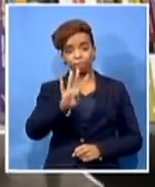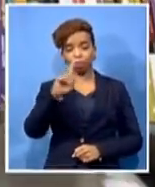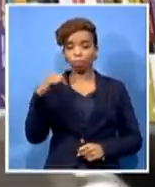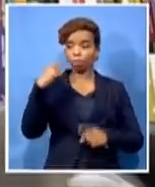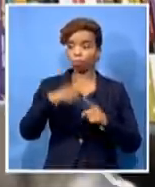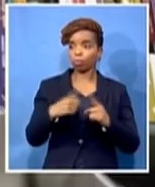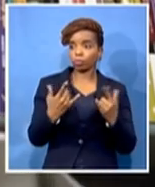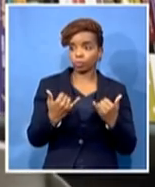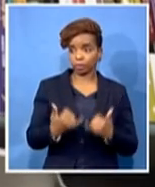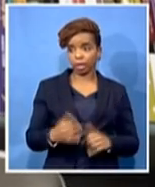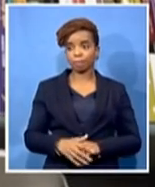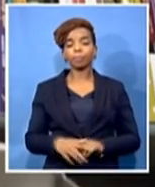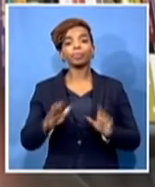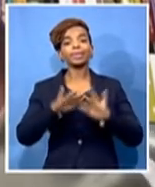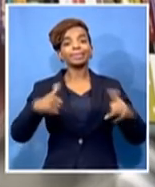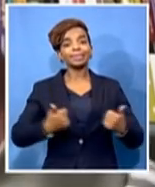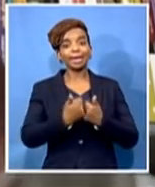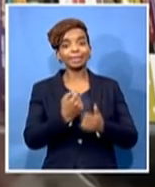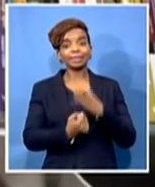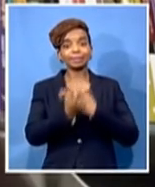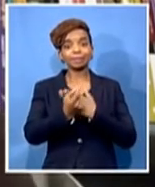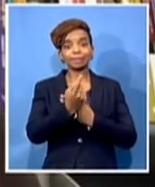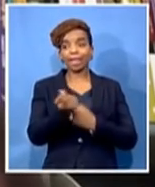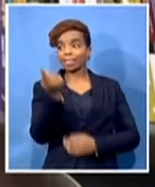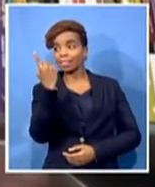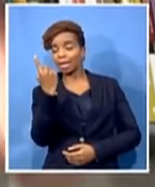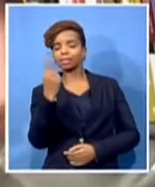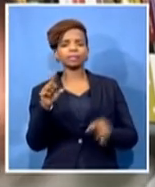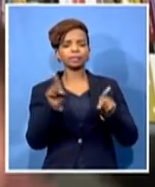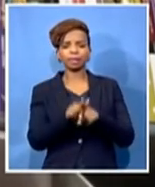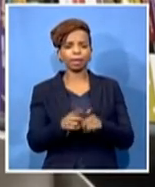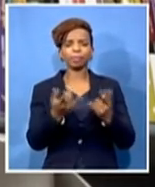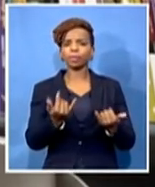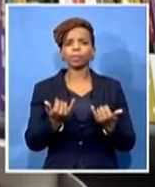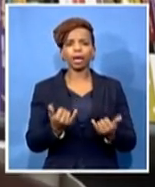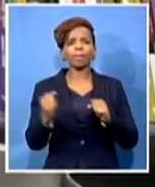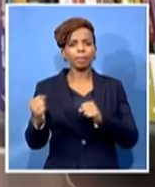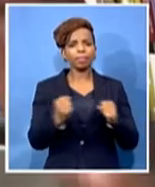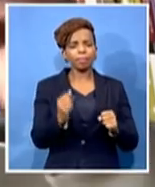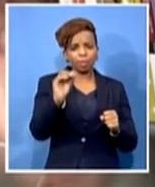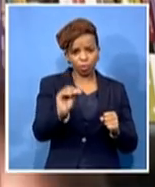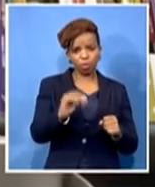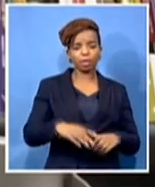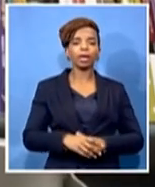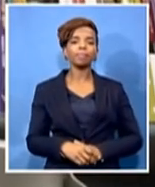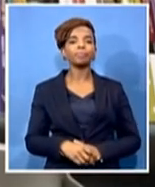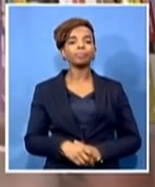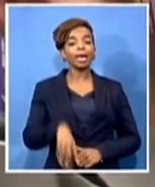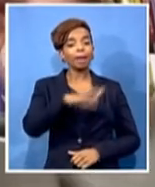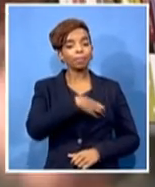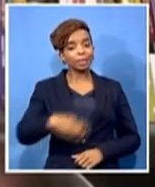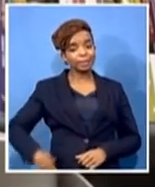that we still face today. President Mandela, President Mbeki, President